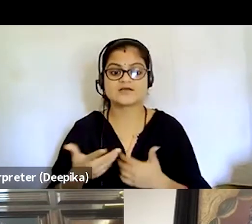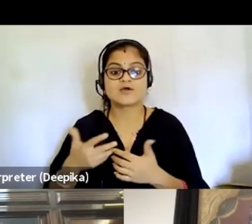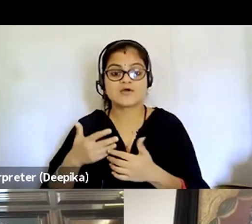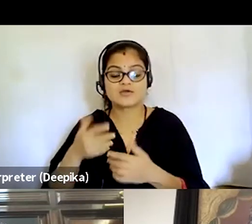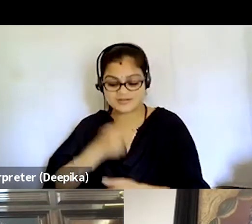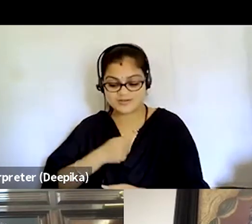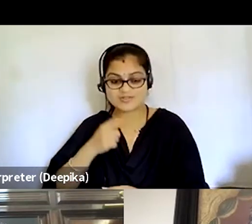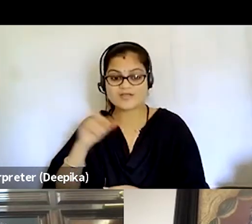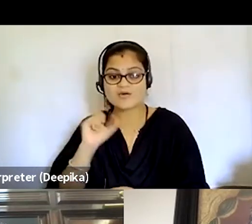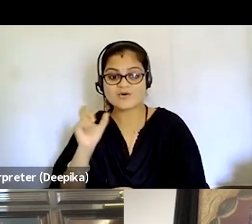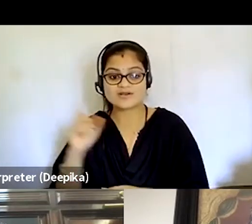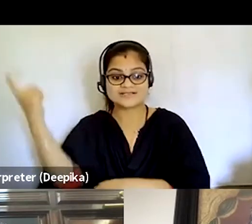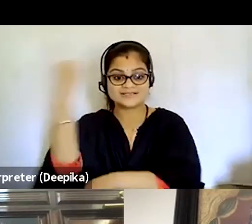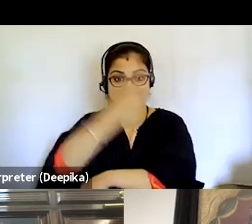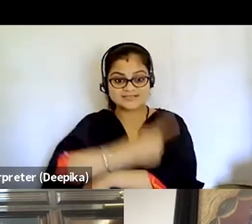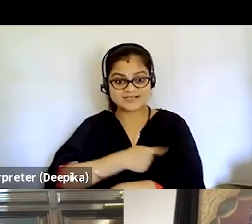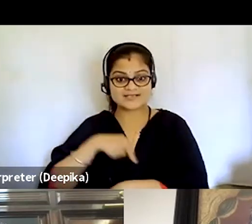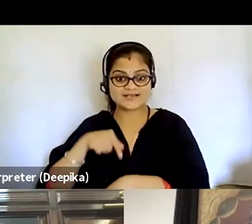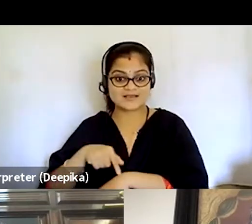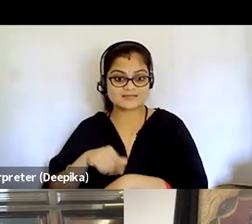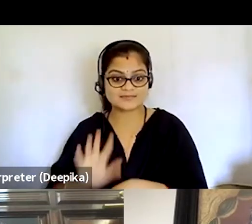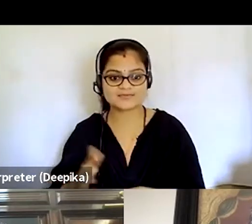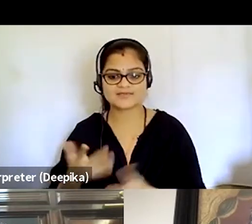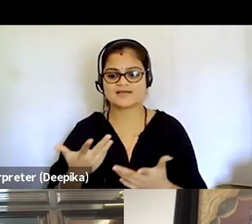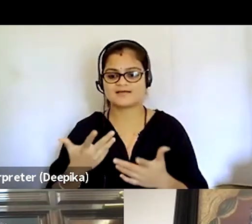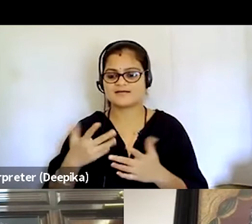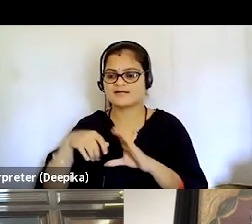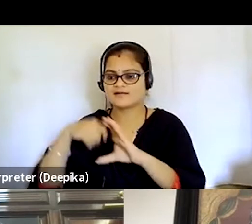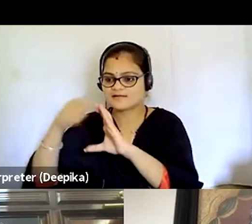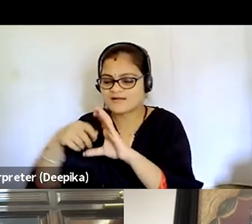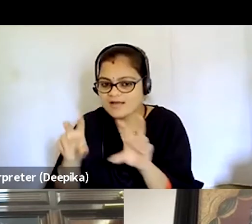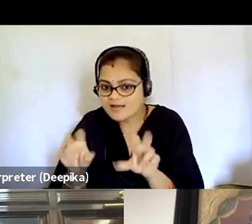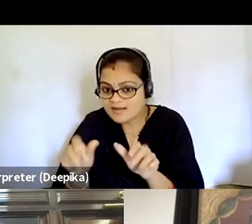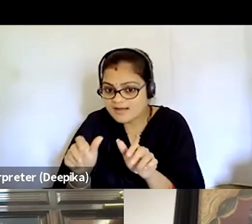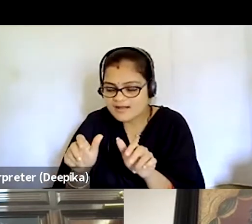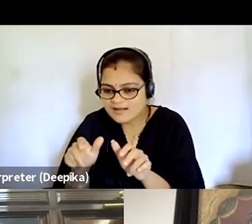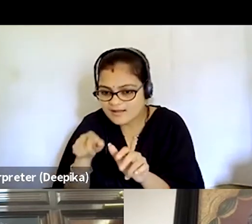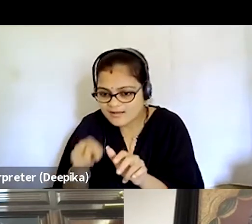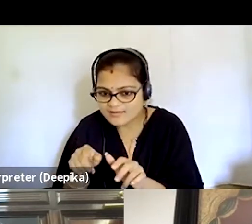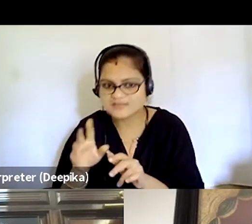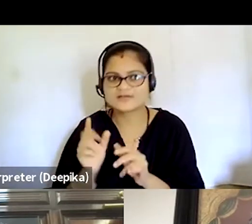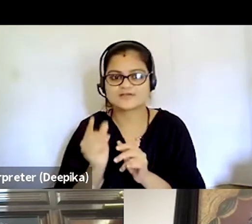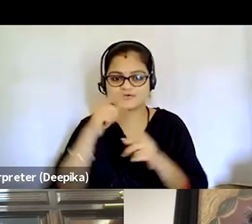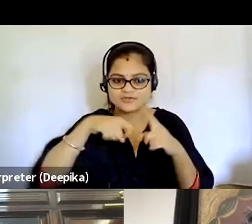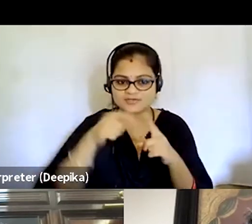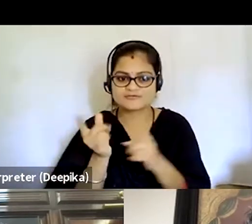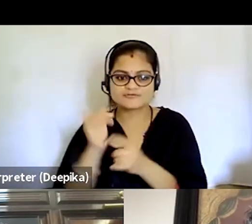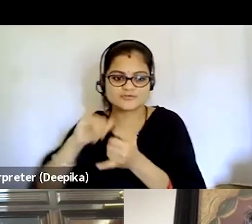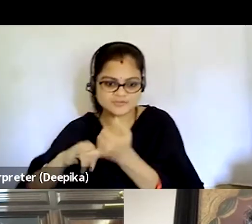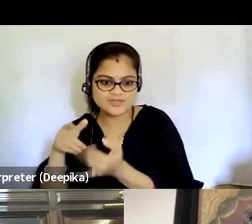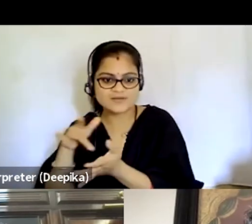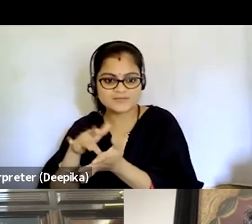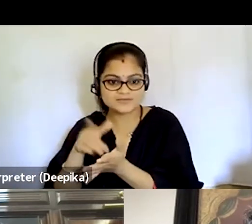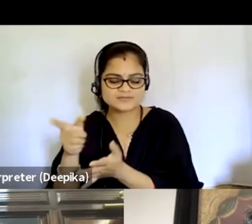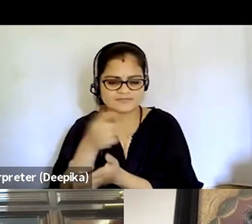us grew up listening to recorded music from the radio, whether it's from the US or the UK, and it invariably used to